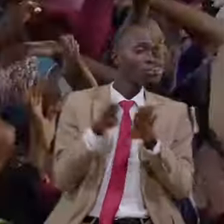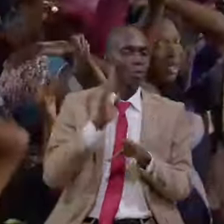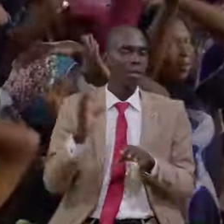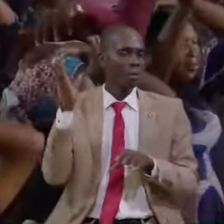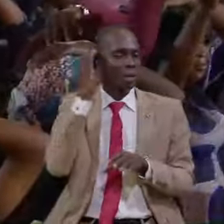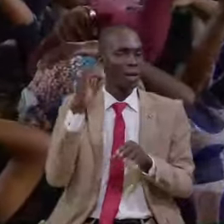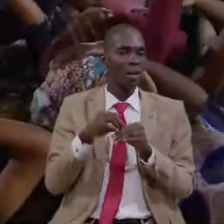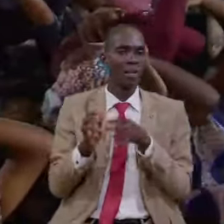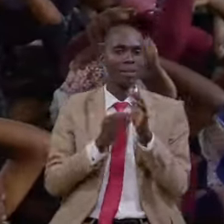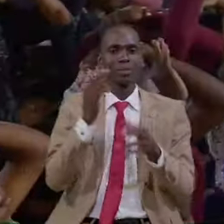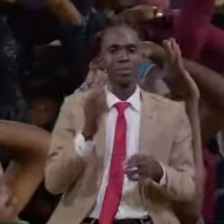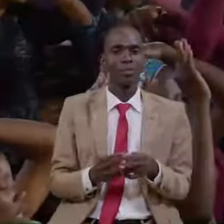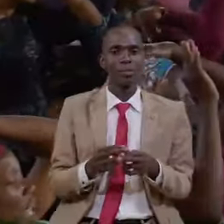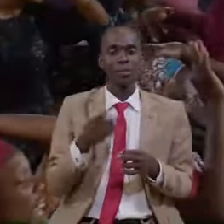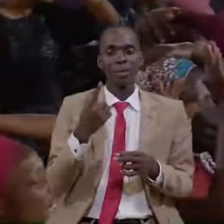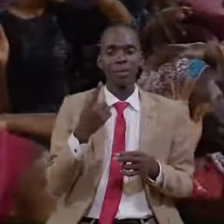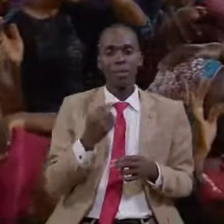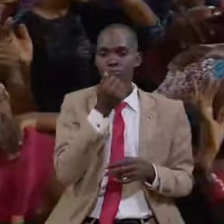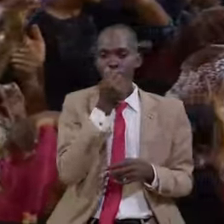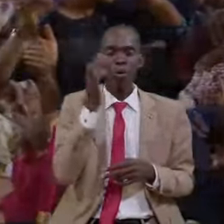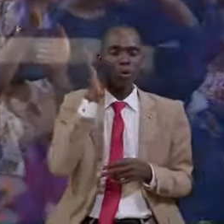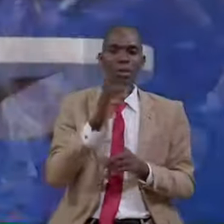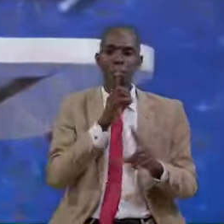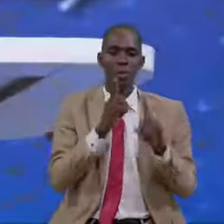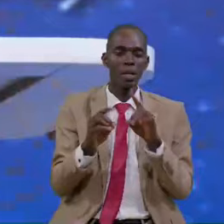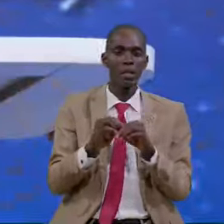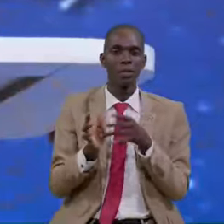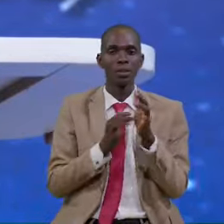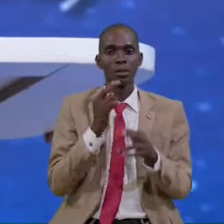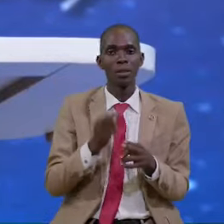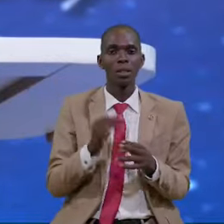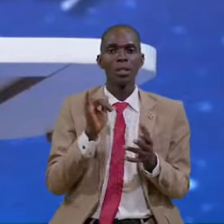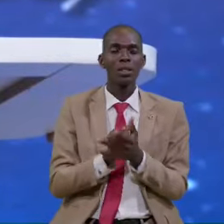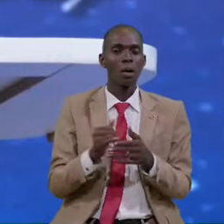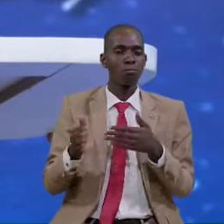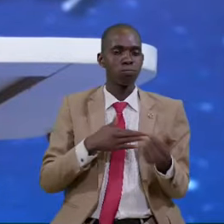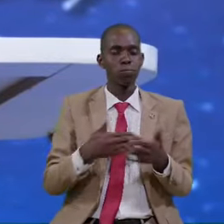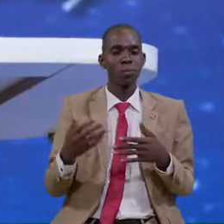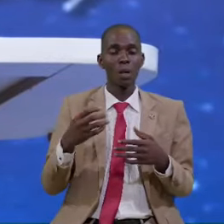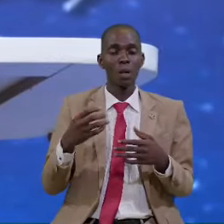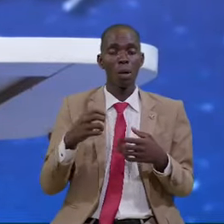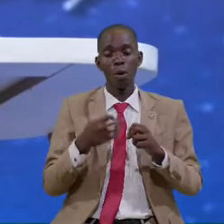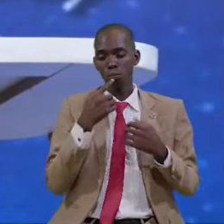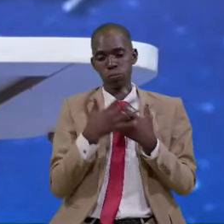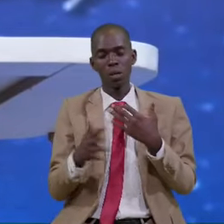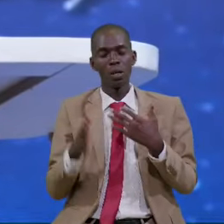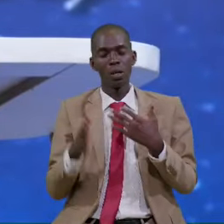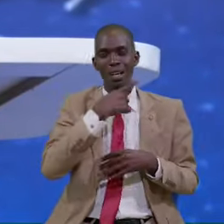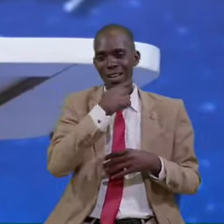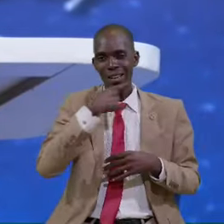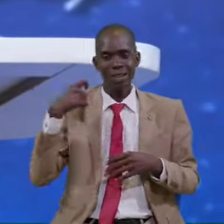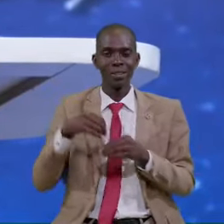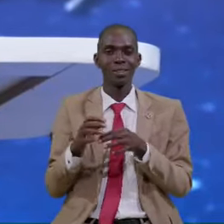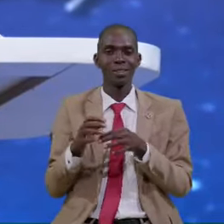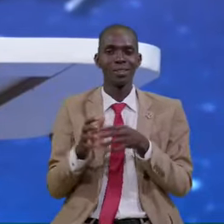hear the dump will speak that issue of blood will dry up